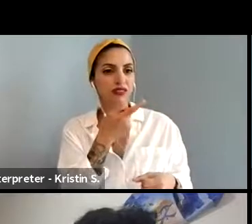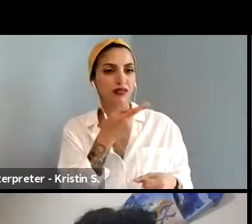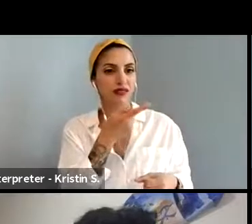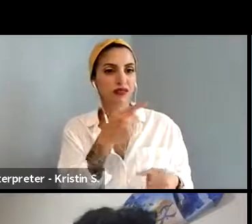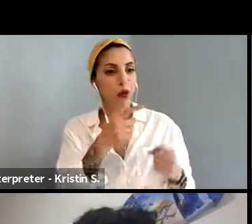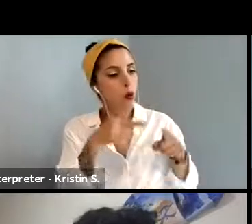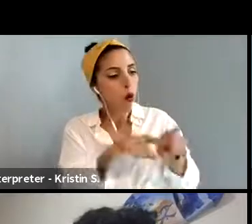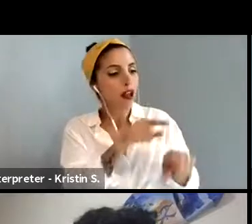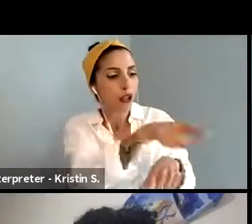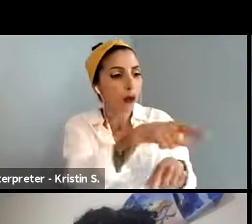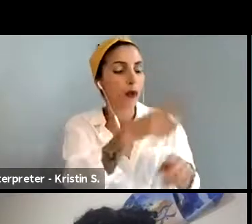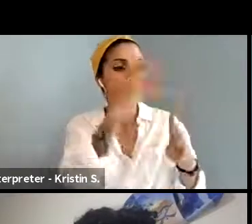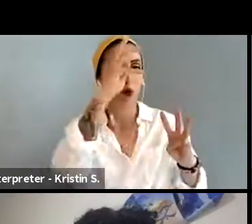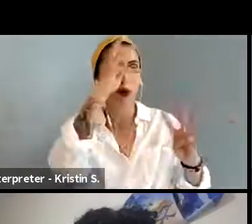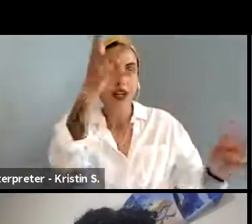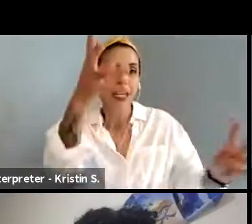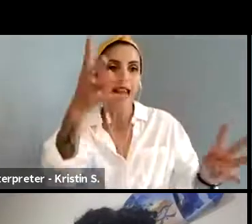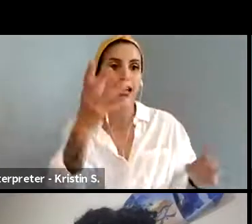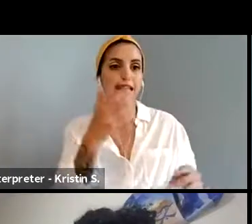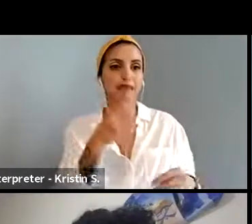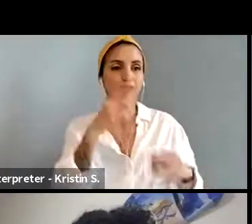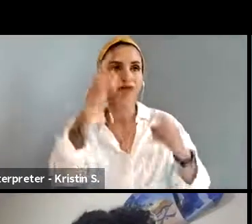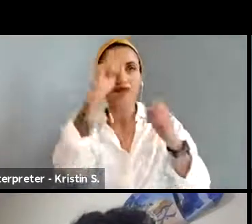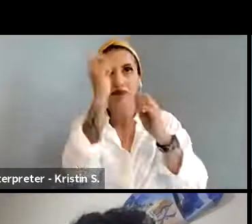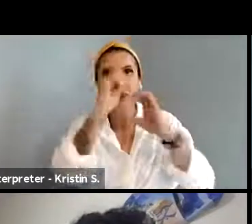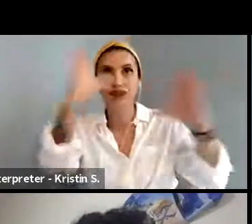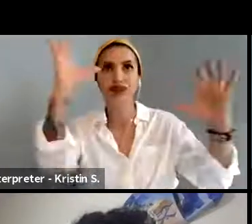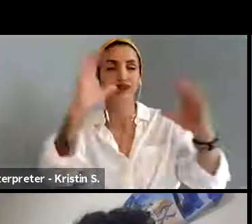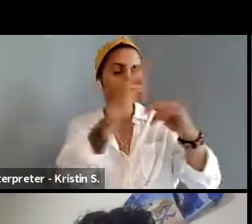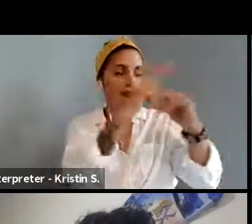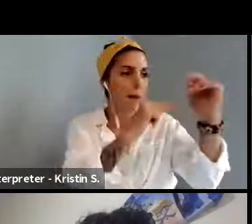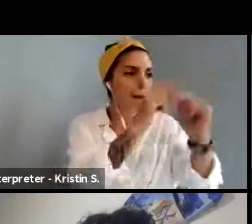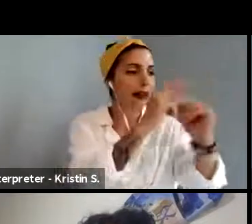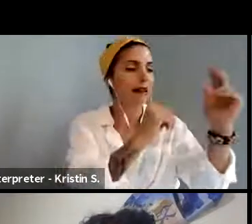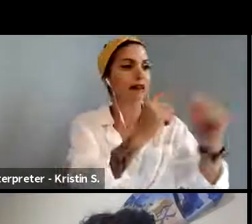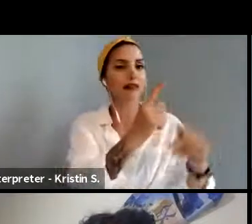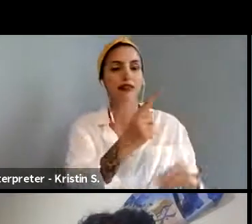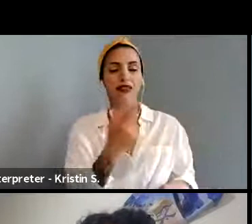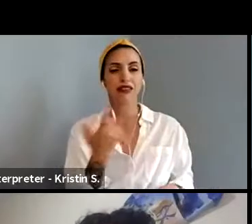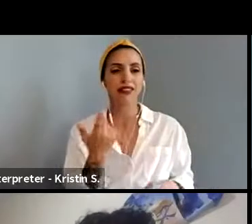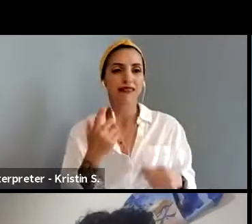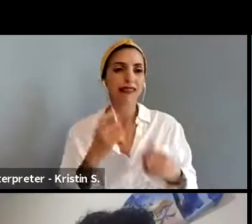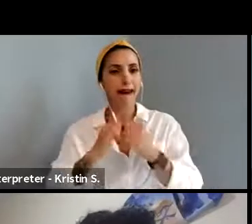create, provide space for you to create and build and inspire?